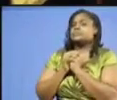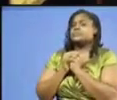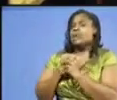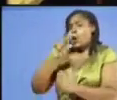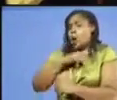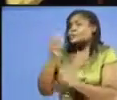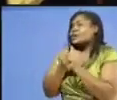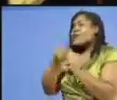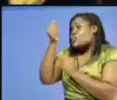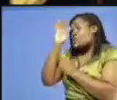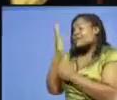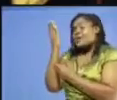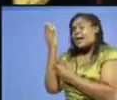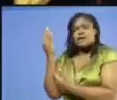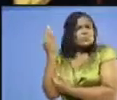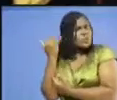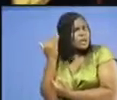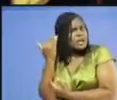Upset with God because